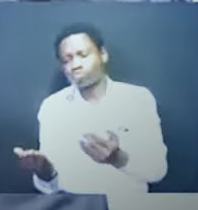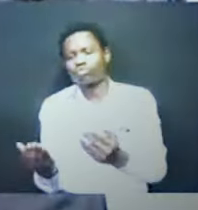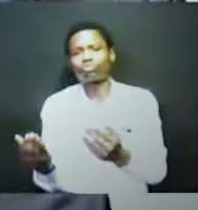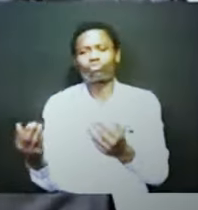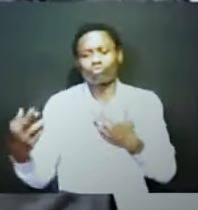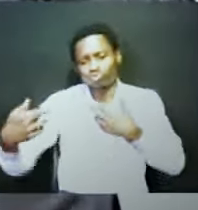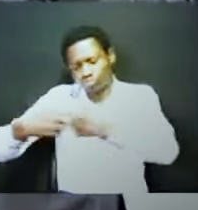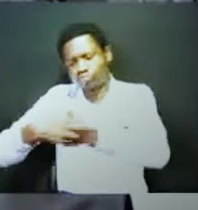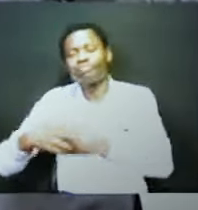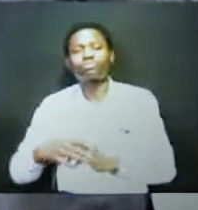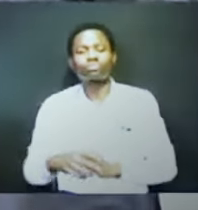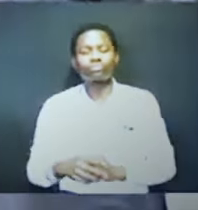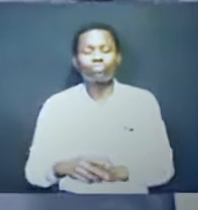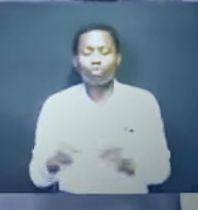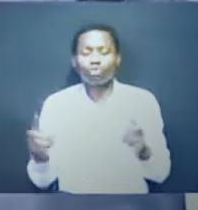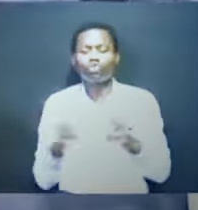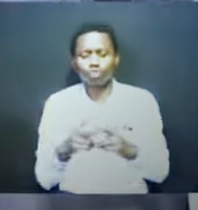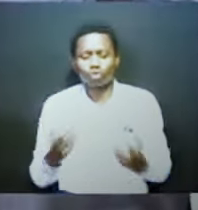went to get